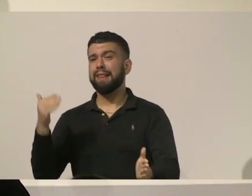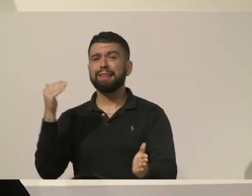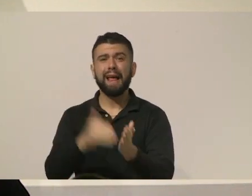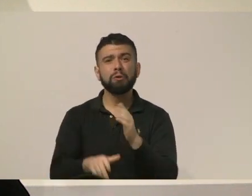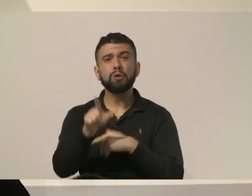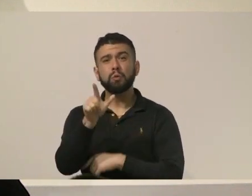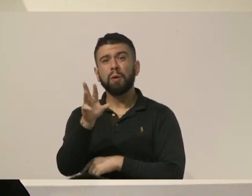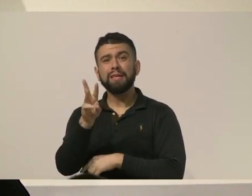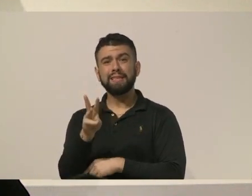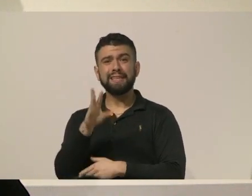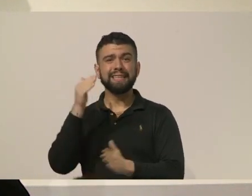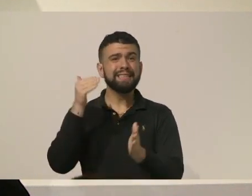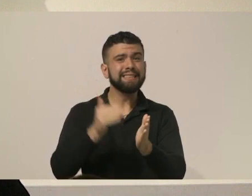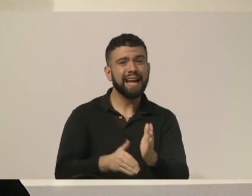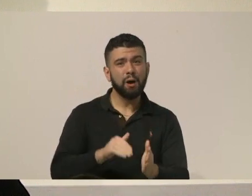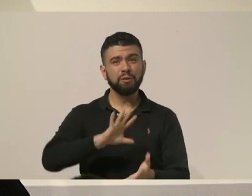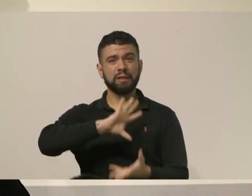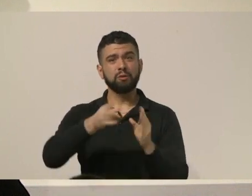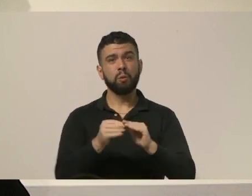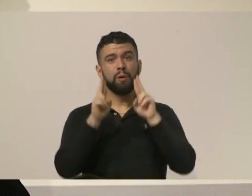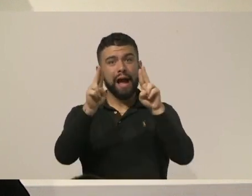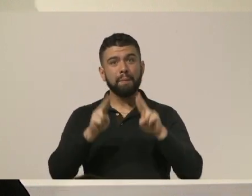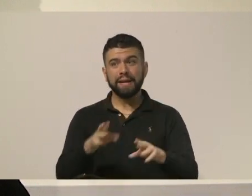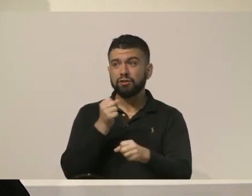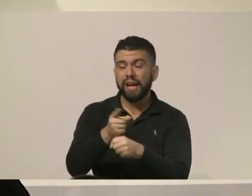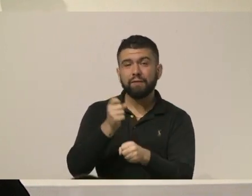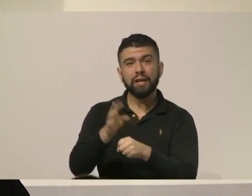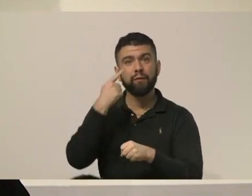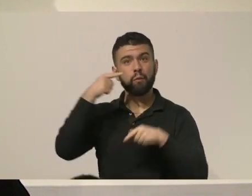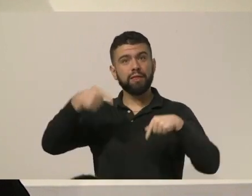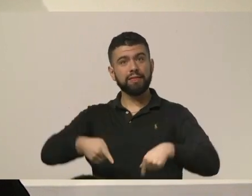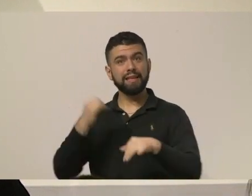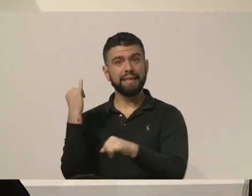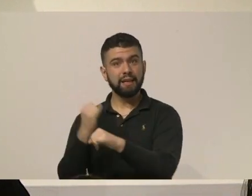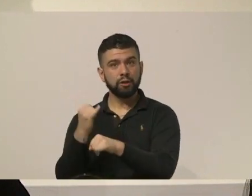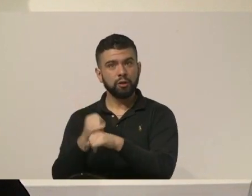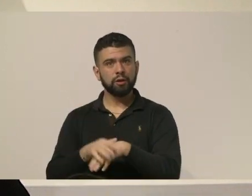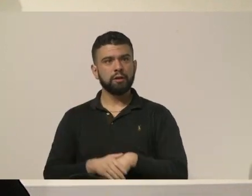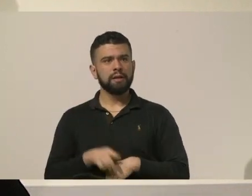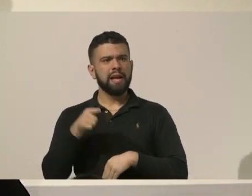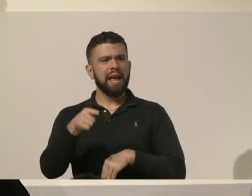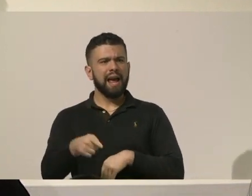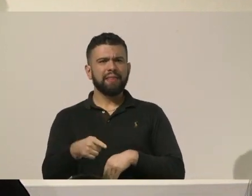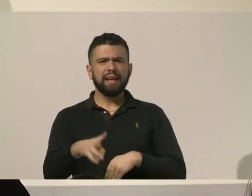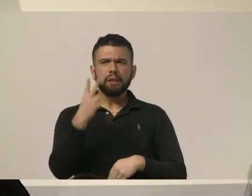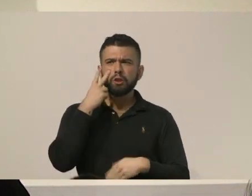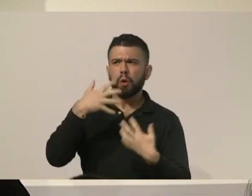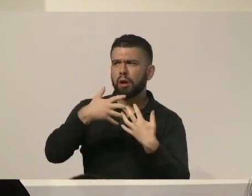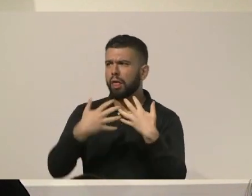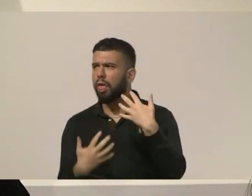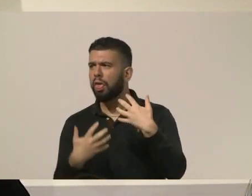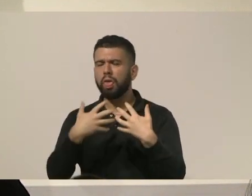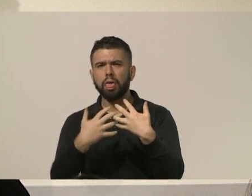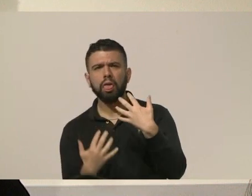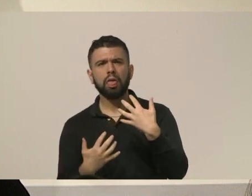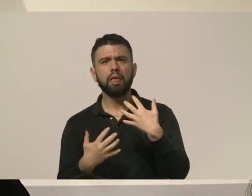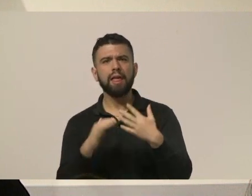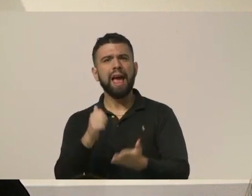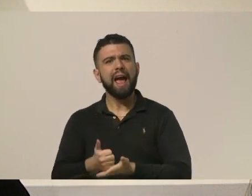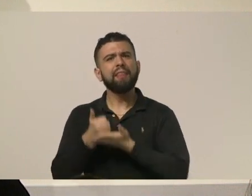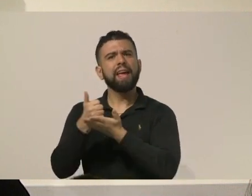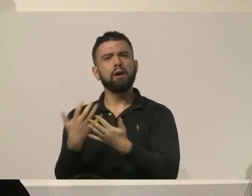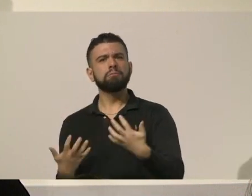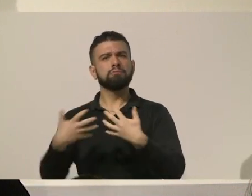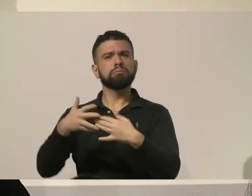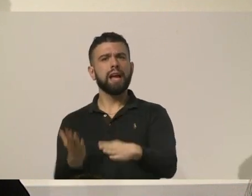26,000 applications a year for the institution, and they were able to kind of find efficiencies in their process, and it really helped us get students to the point where they